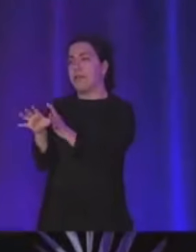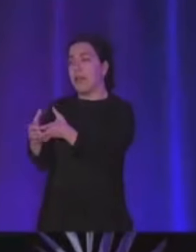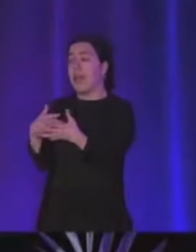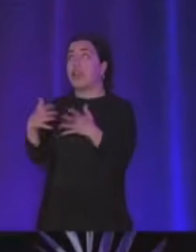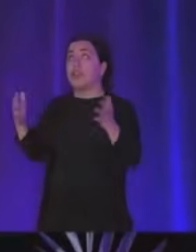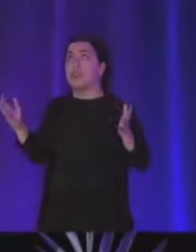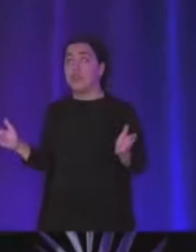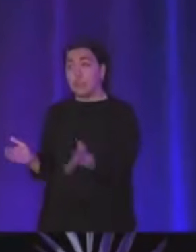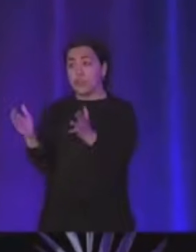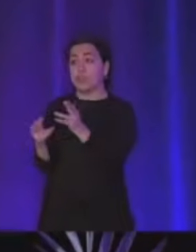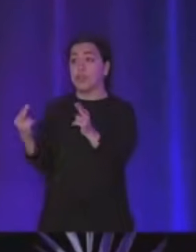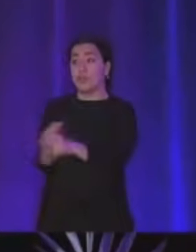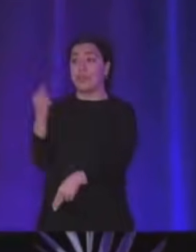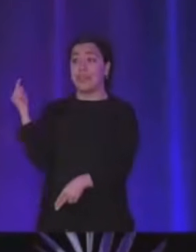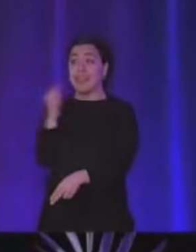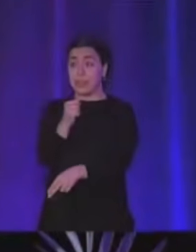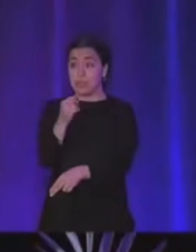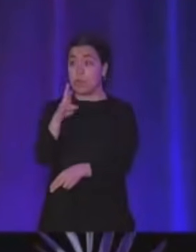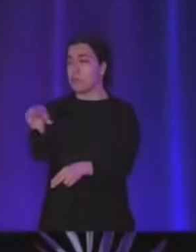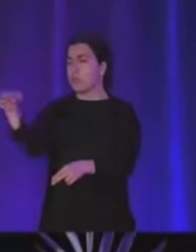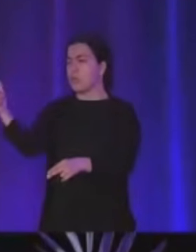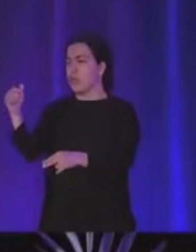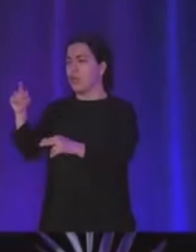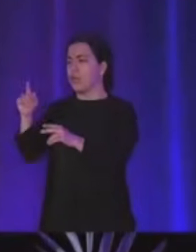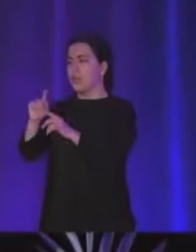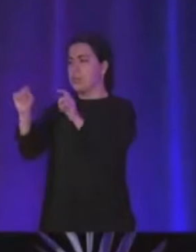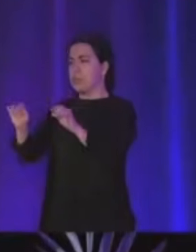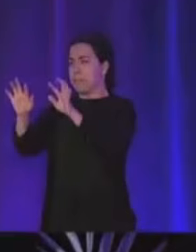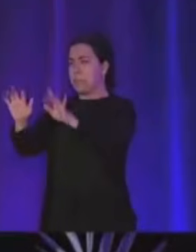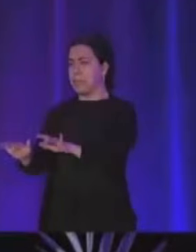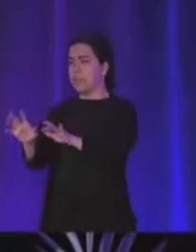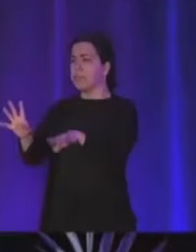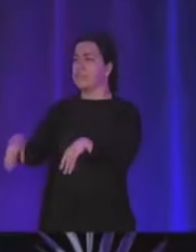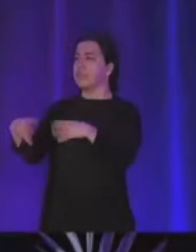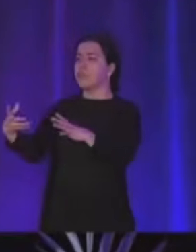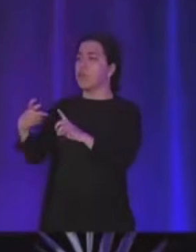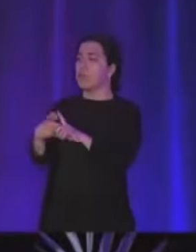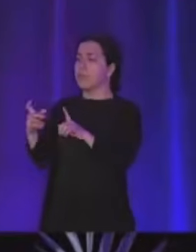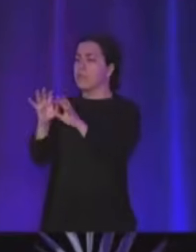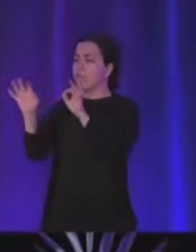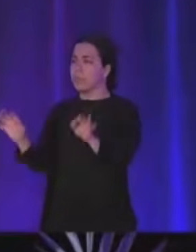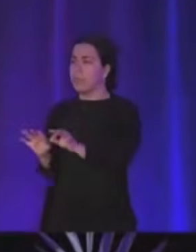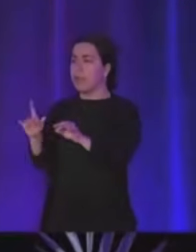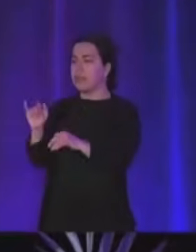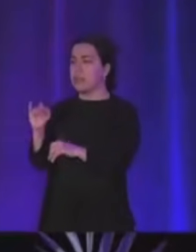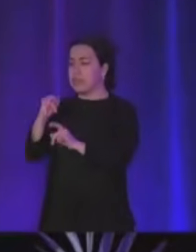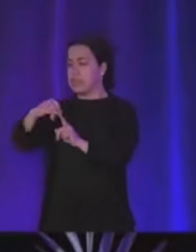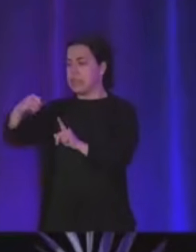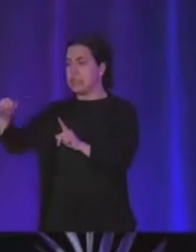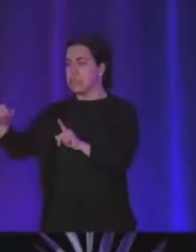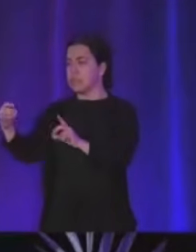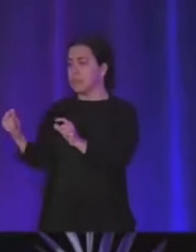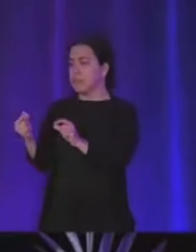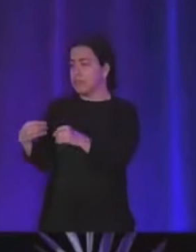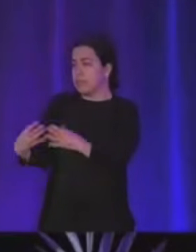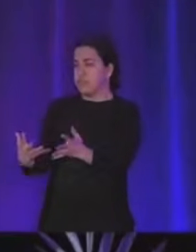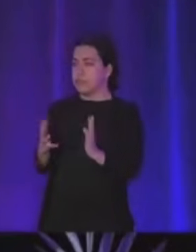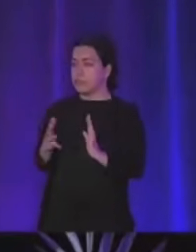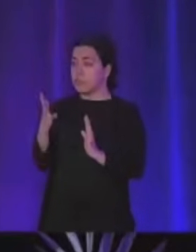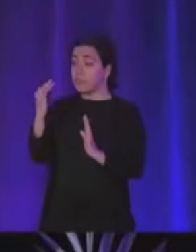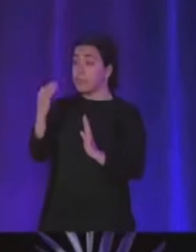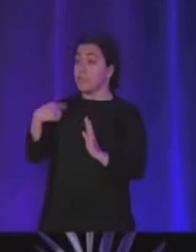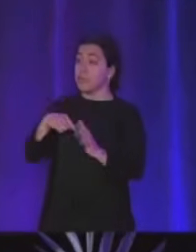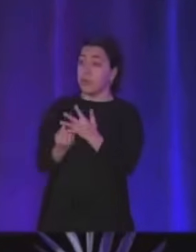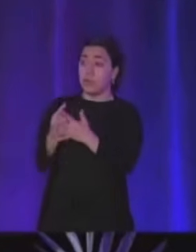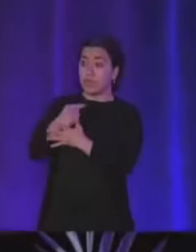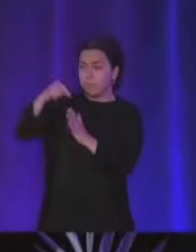you to use this or some other template that gives you auto-formatting, linting, and so on out of the box. Because we're going to go through exhaustively how